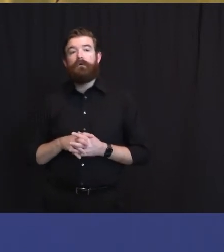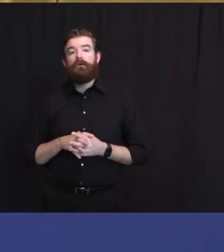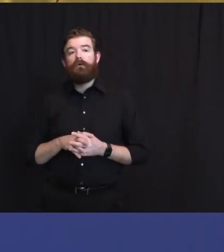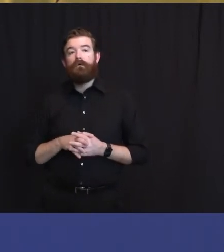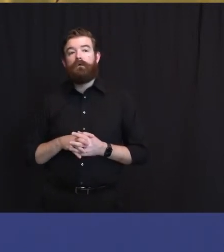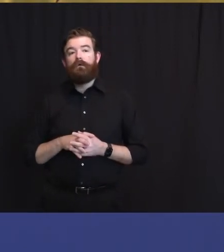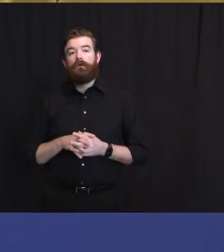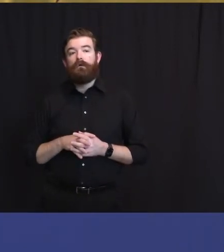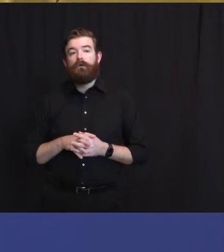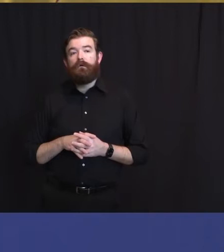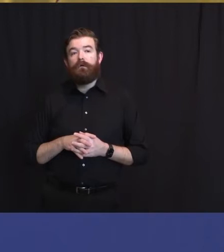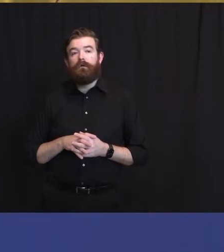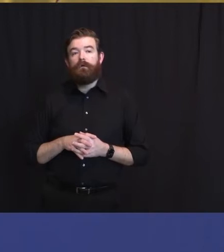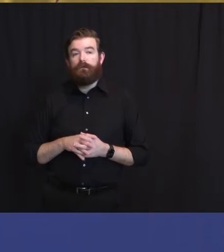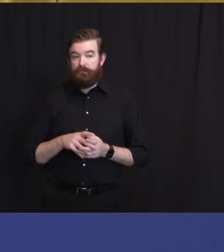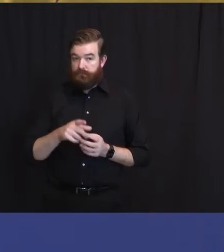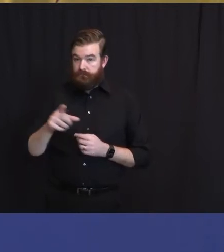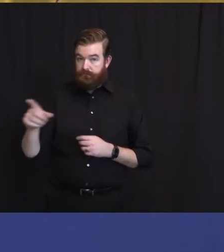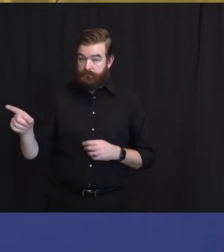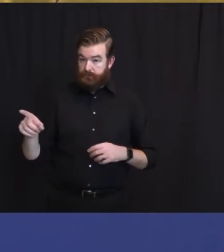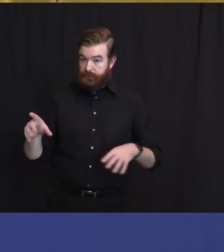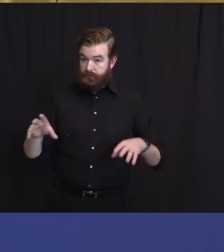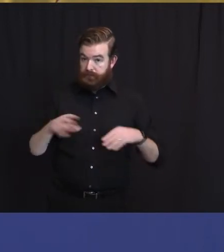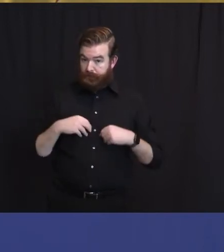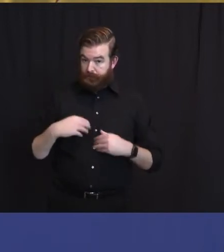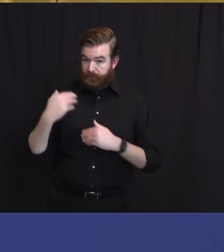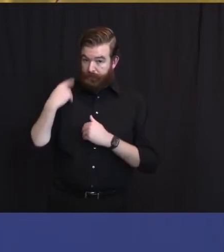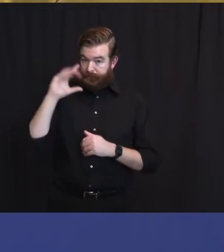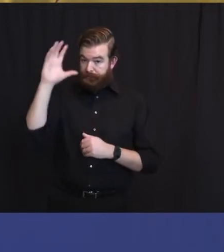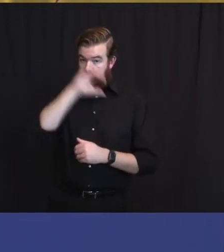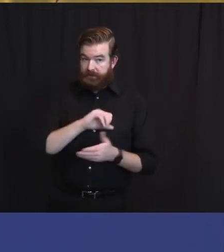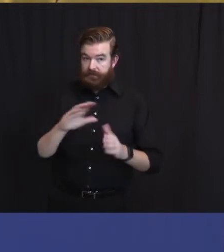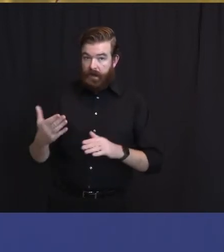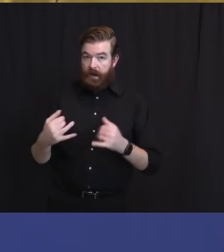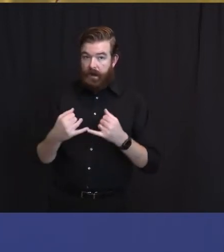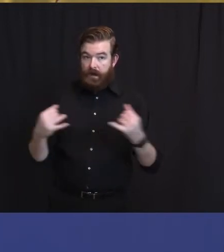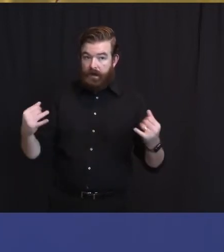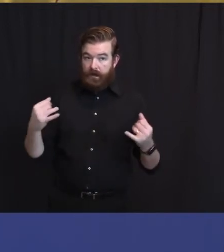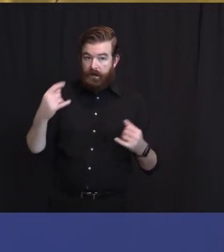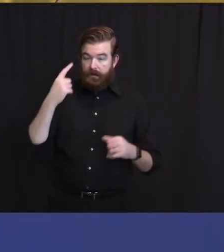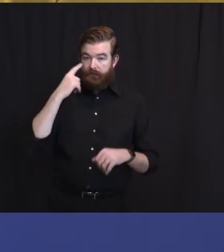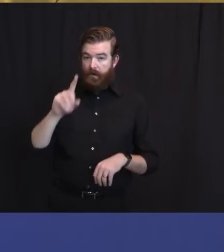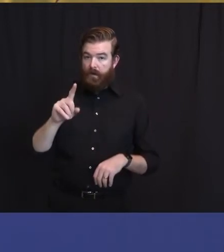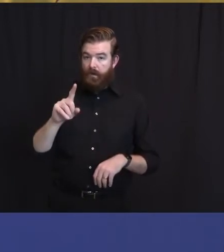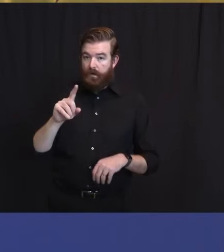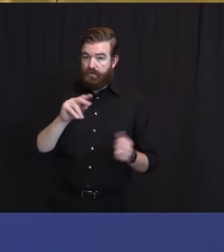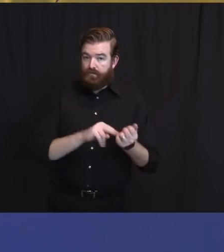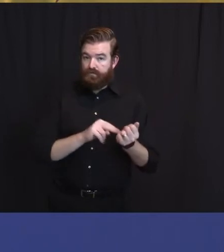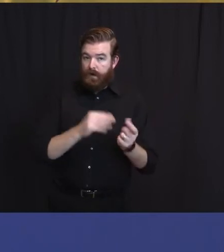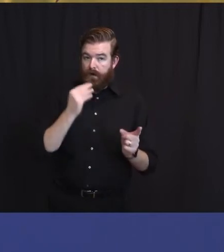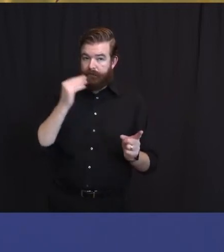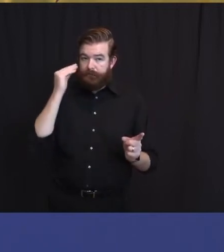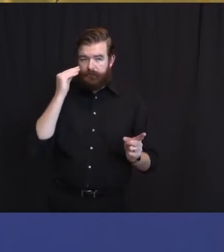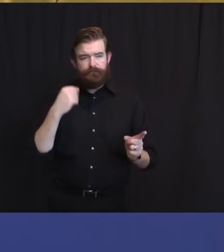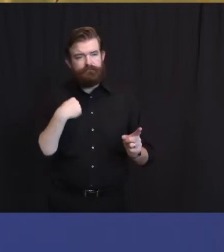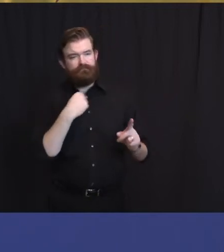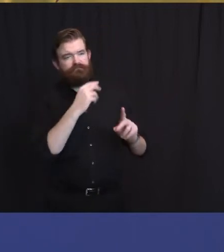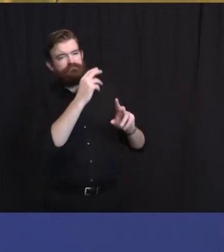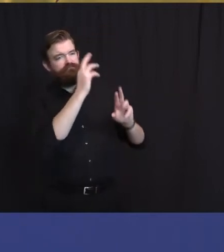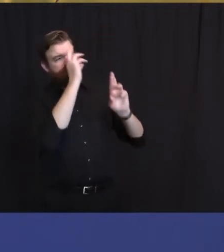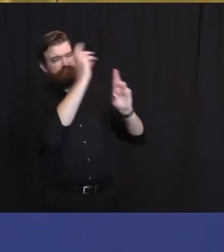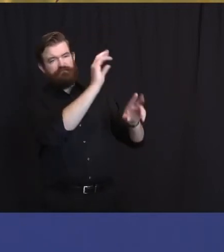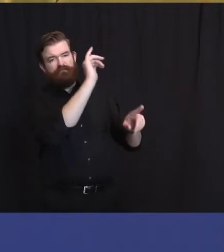for vaccines in long-term care? Nice try. By the way, I have a lot of regard for this guy, and it's so refreshing to see somebody stand